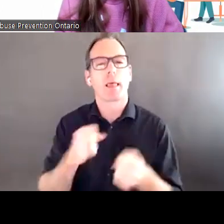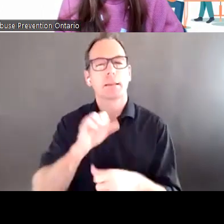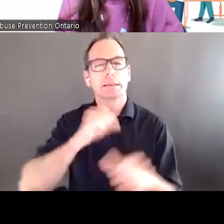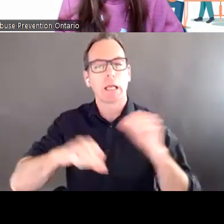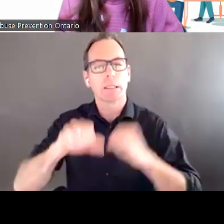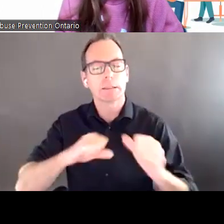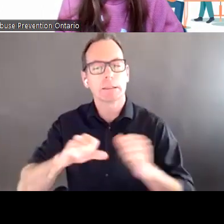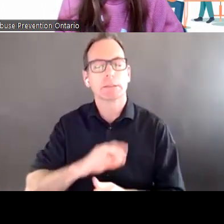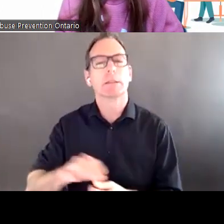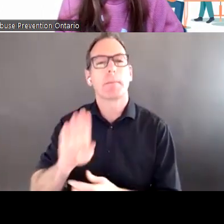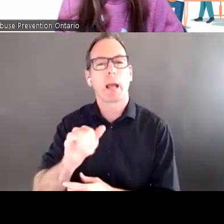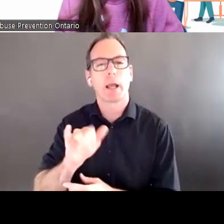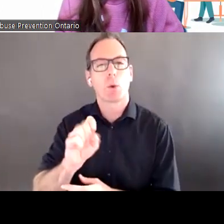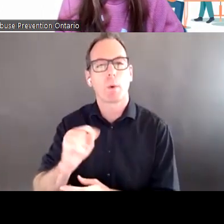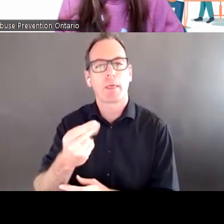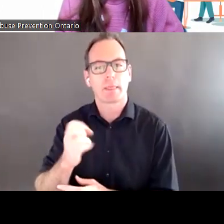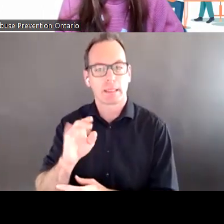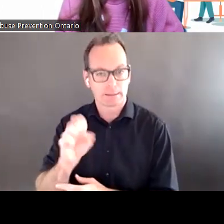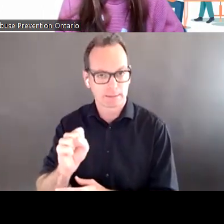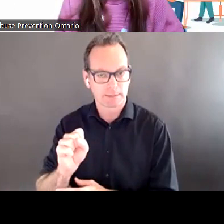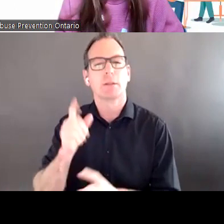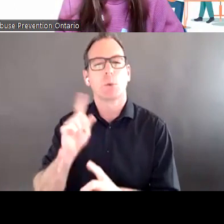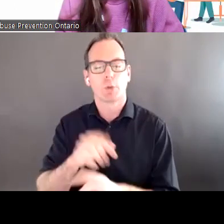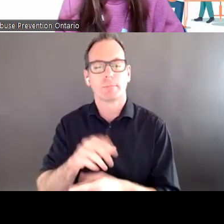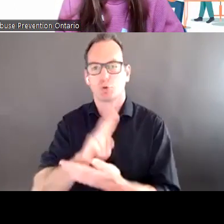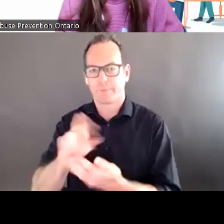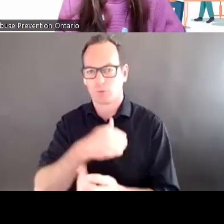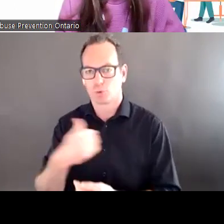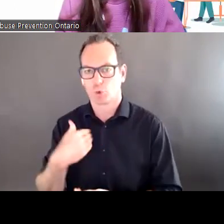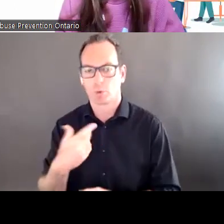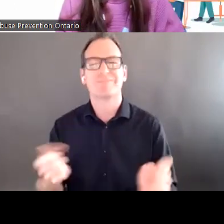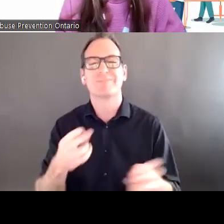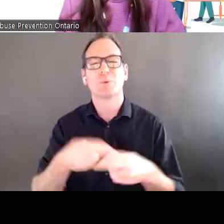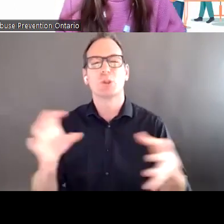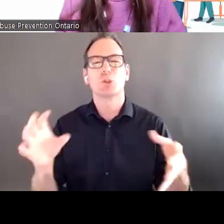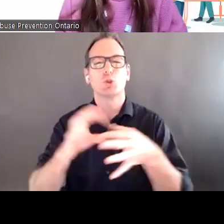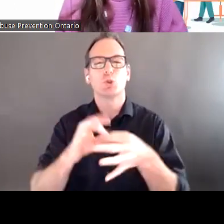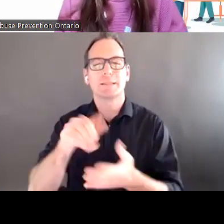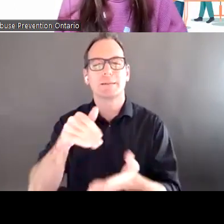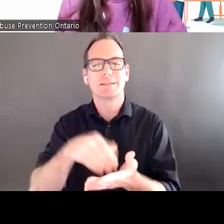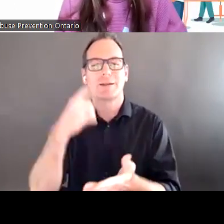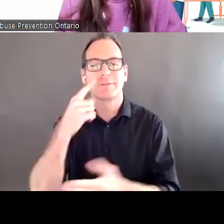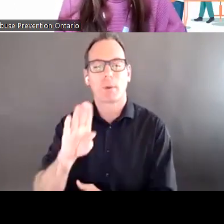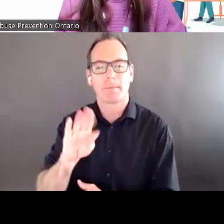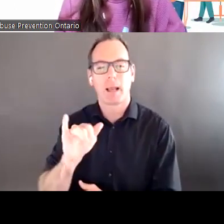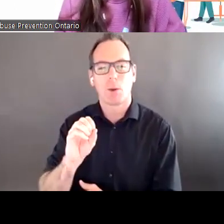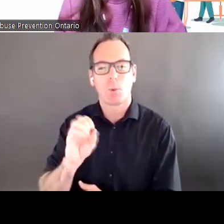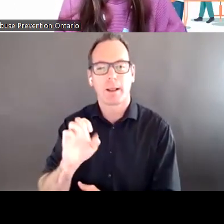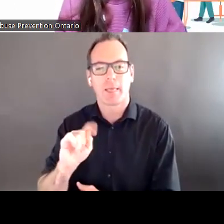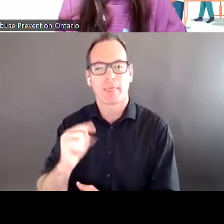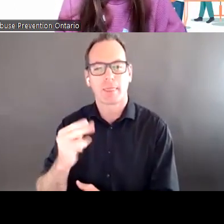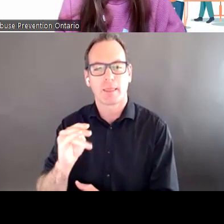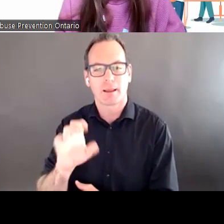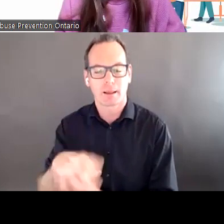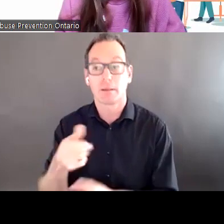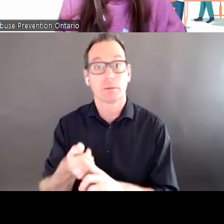the University of Toronto, Joint Center of Bioethics, and she also has an academic fellowship